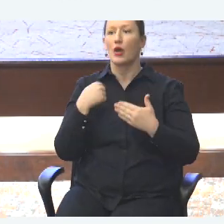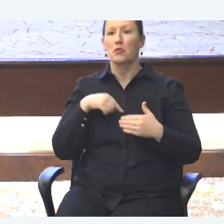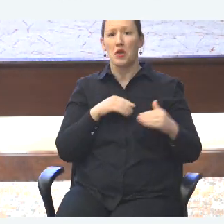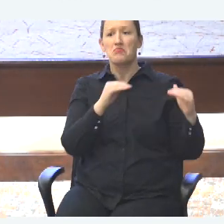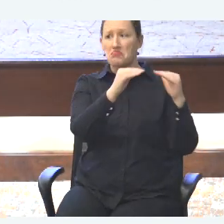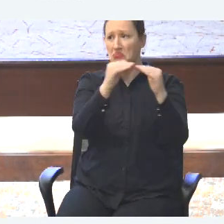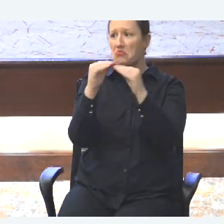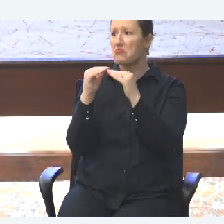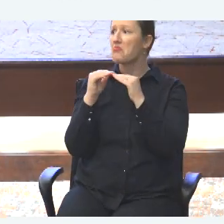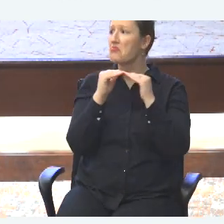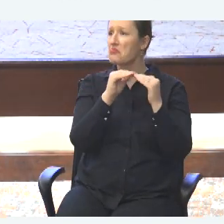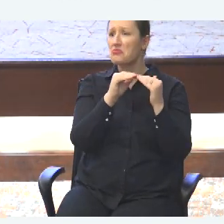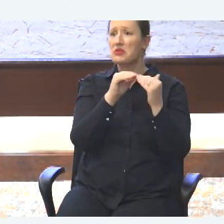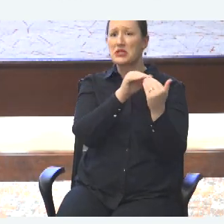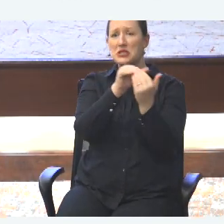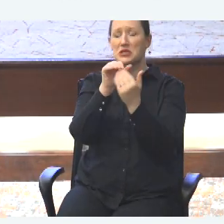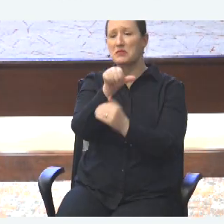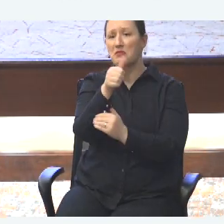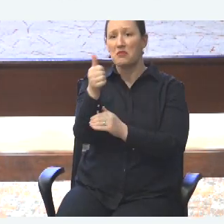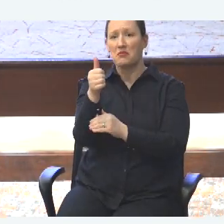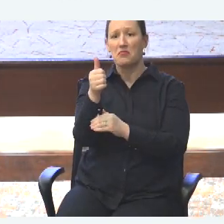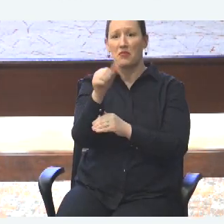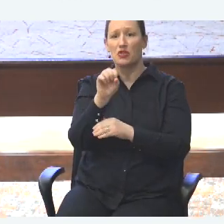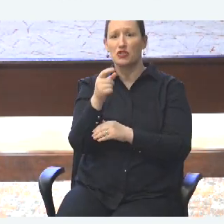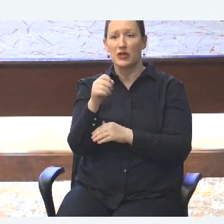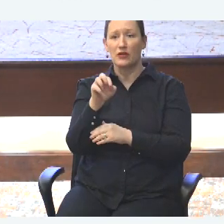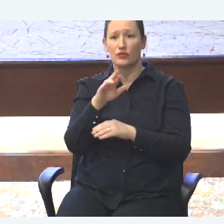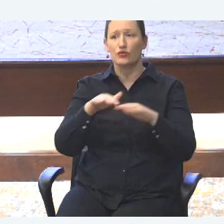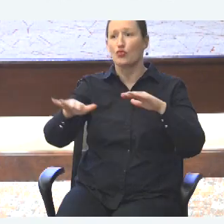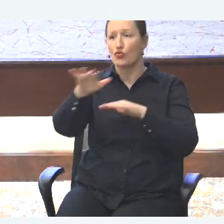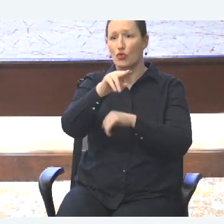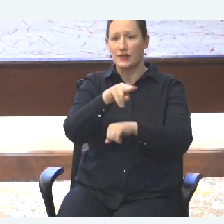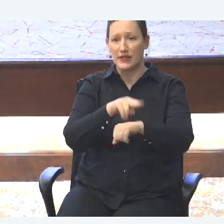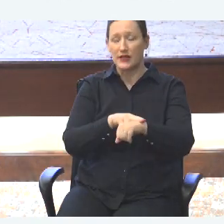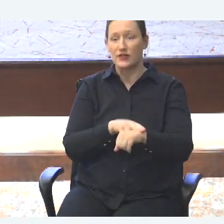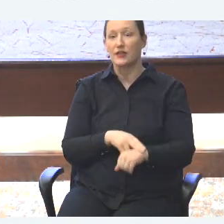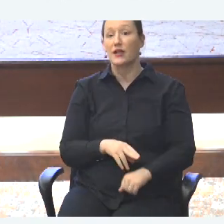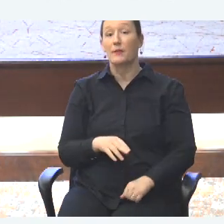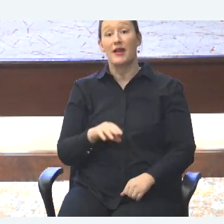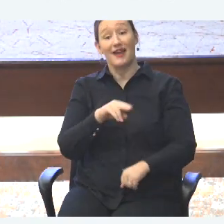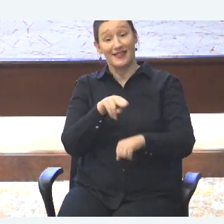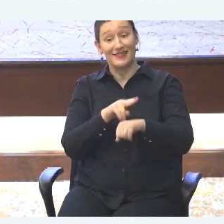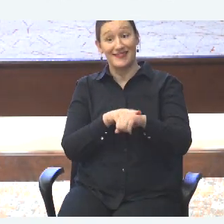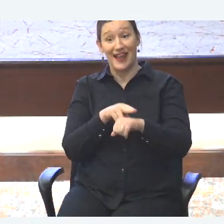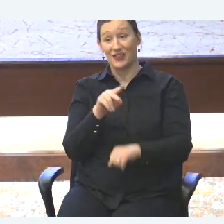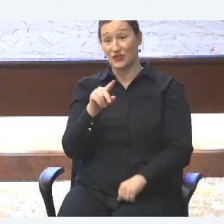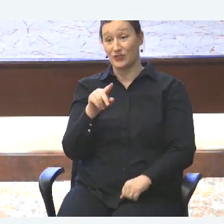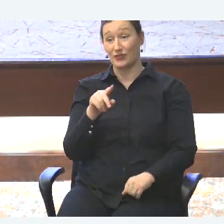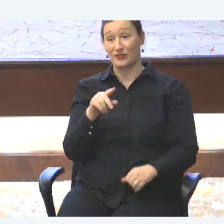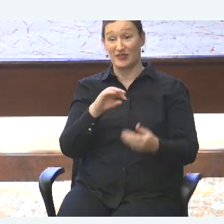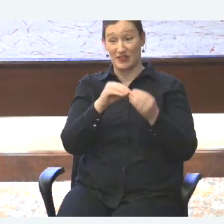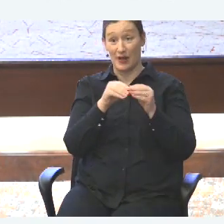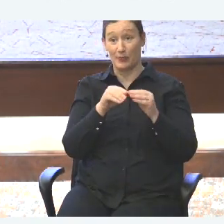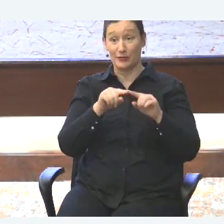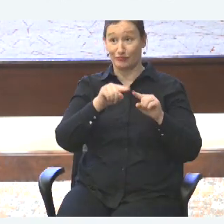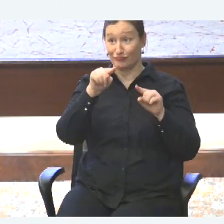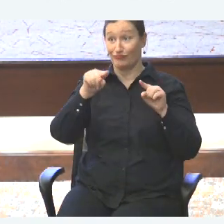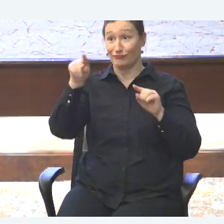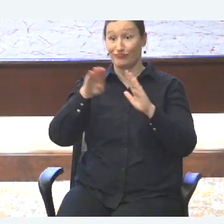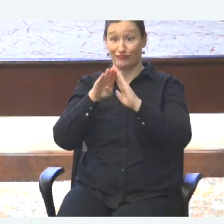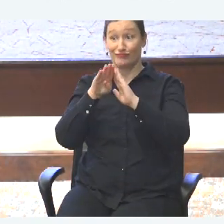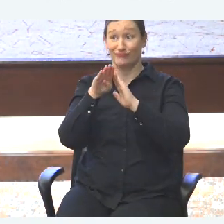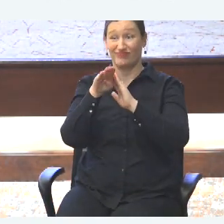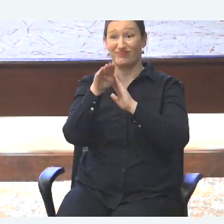the nation are seeing. The ideal benchmark is 15 days, but national trends are rising. The increased length of